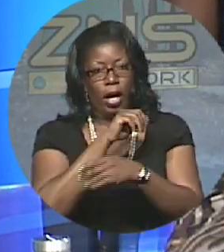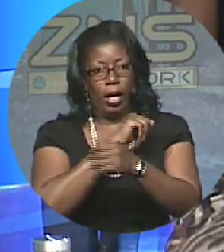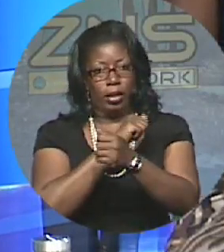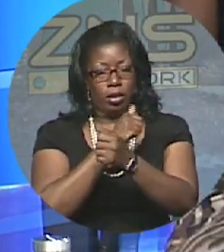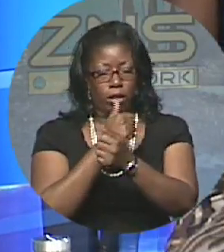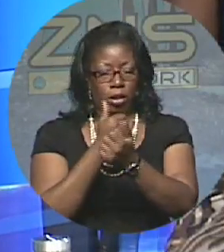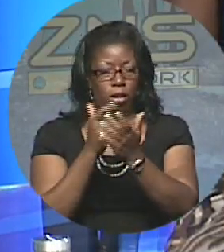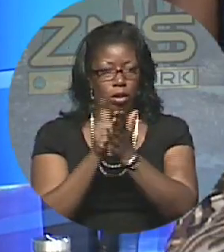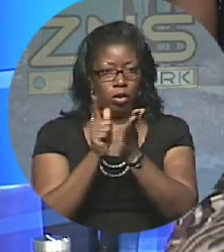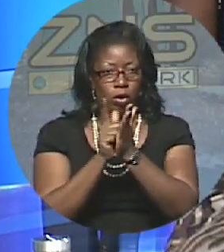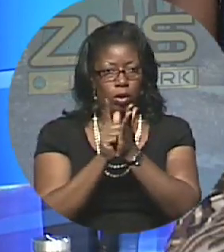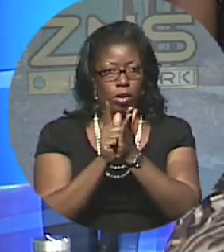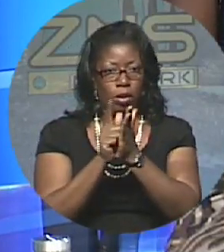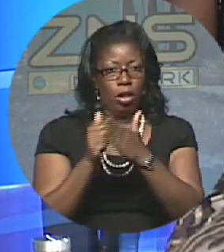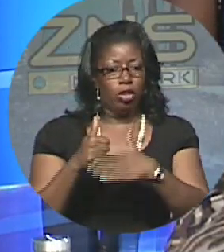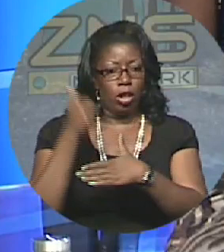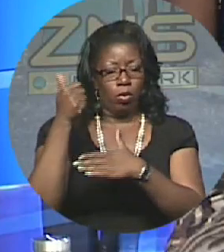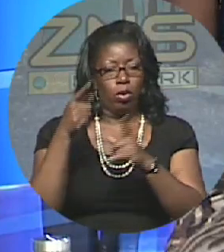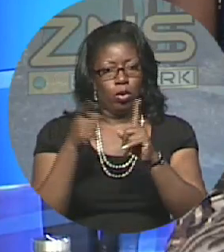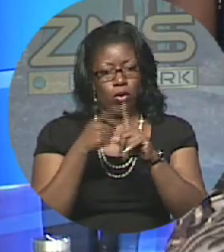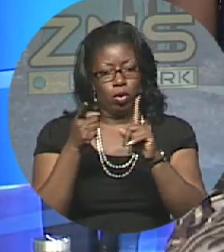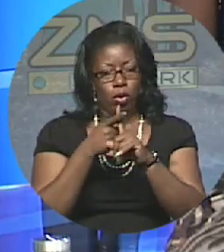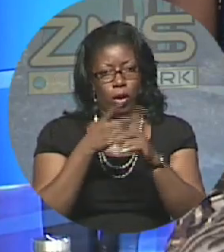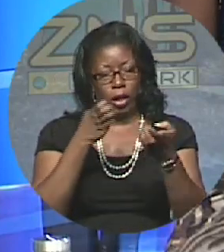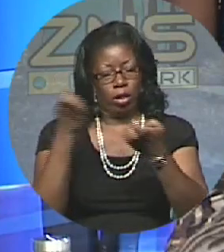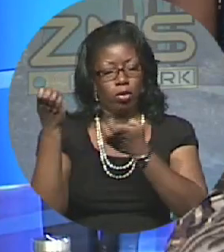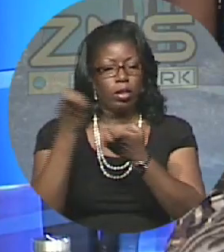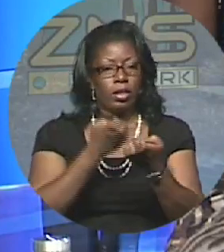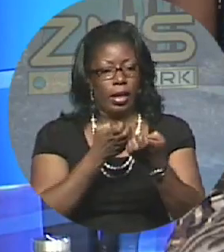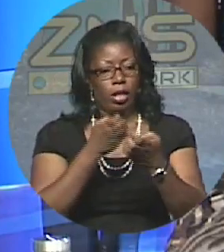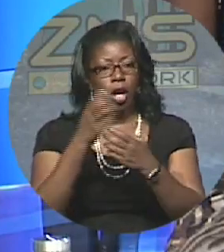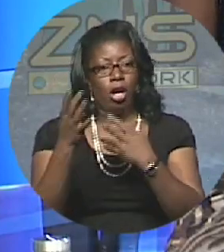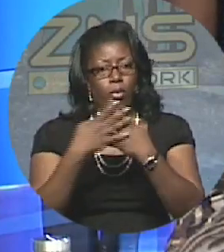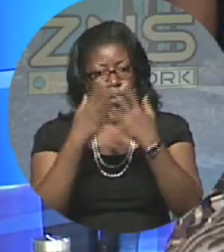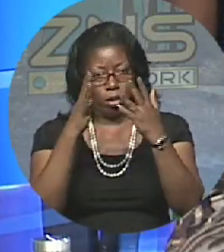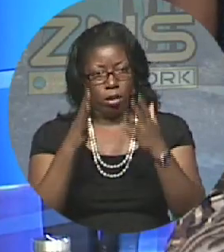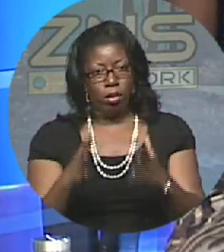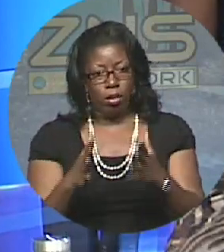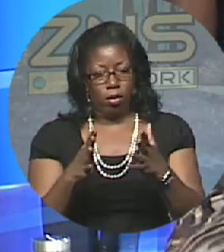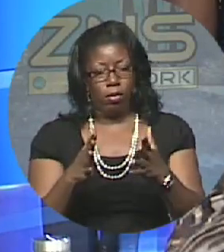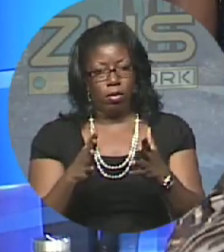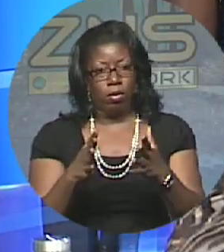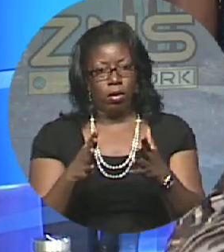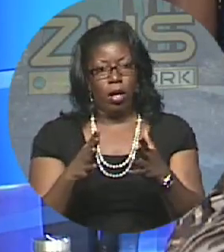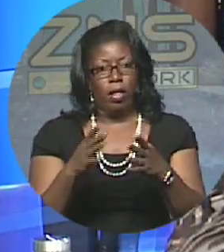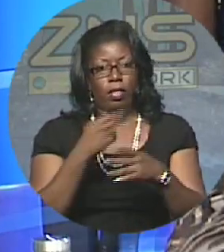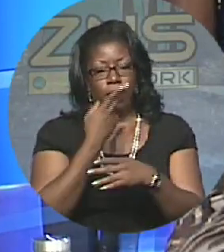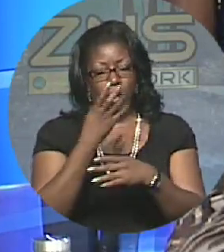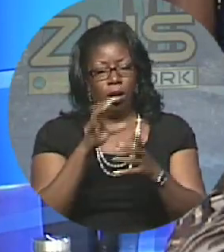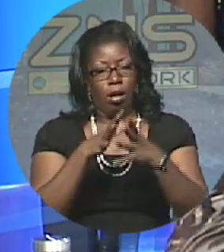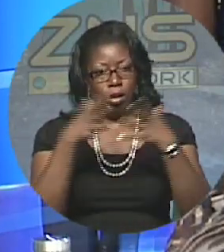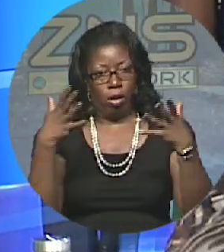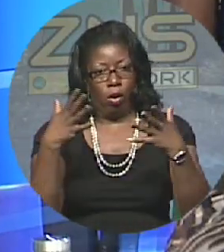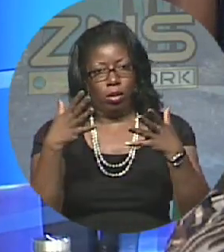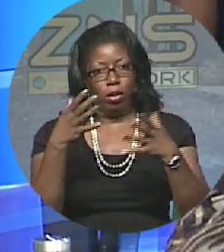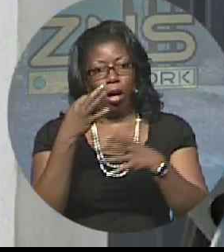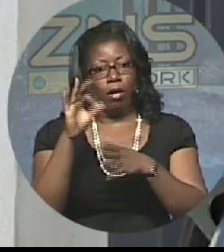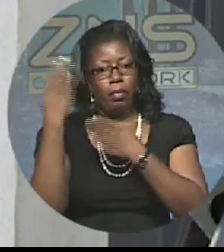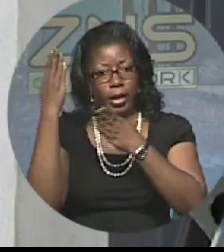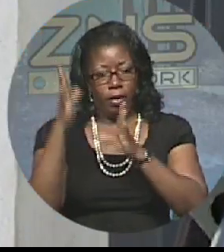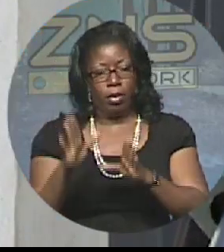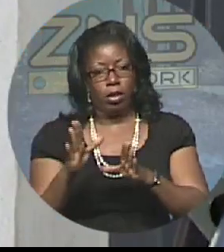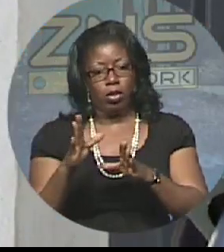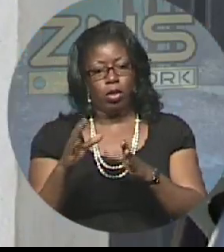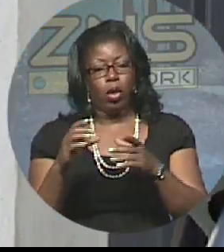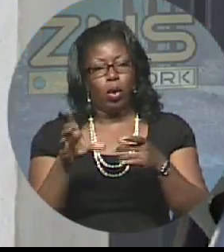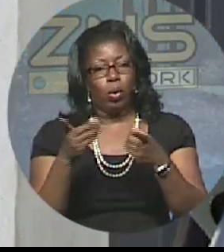to extradite criminals who are in the Bahamas, a vast majority of them Bahamians who have committed crimes in the U.S. Right now,